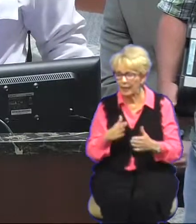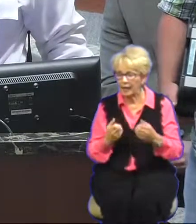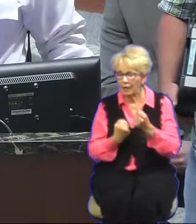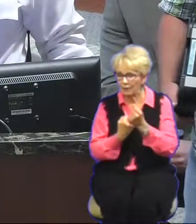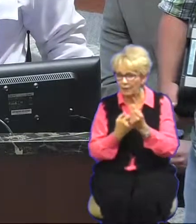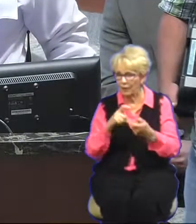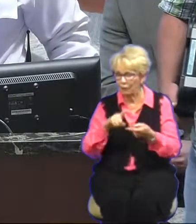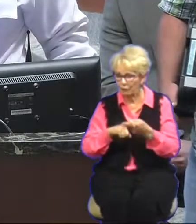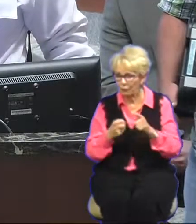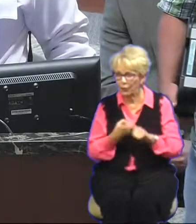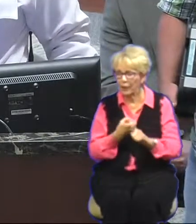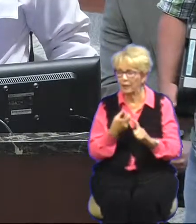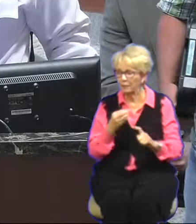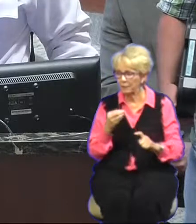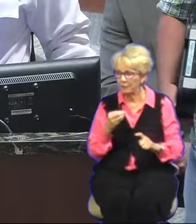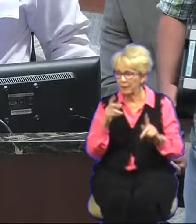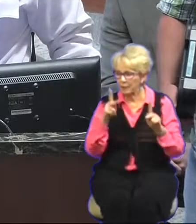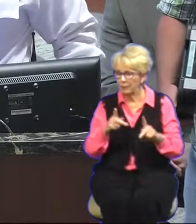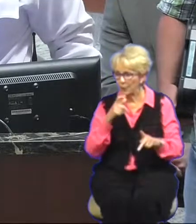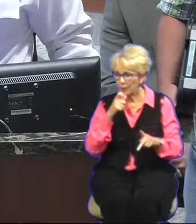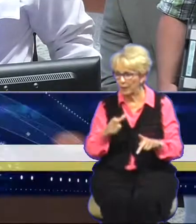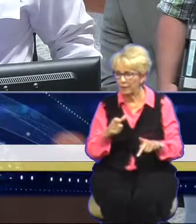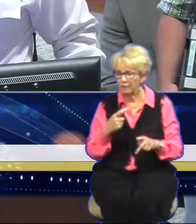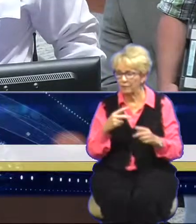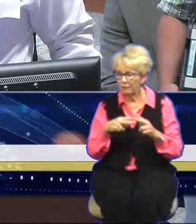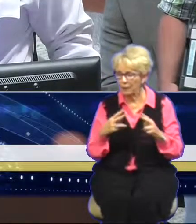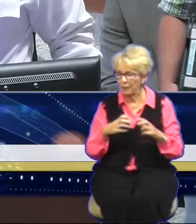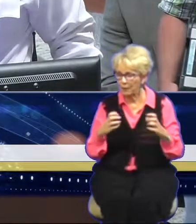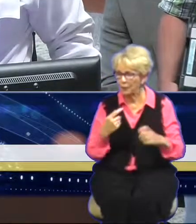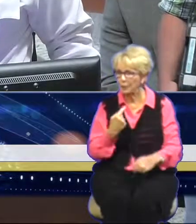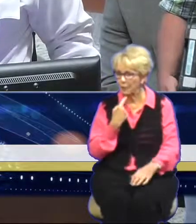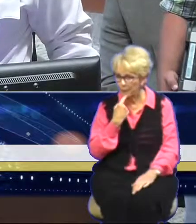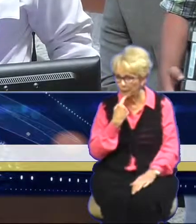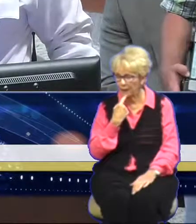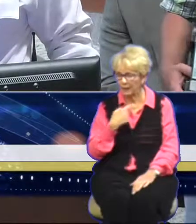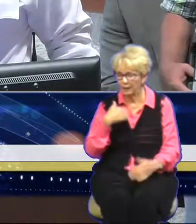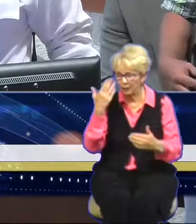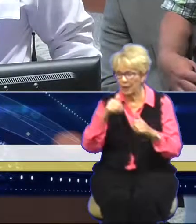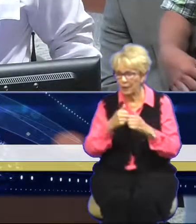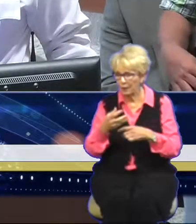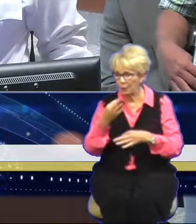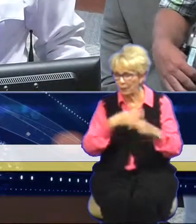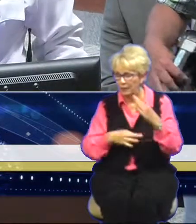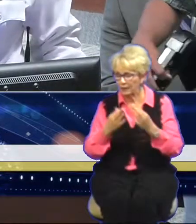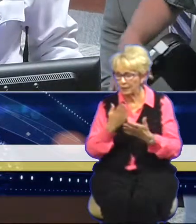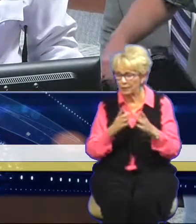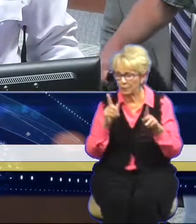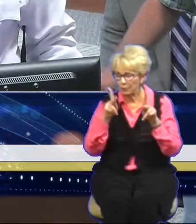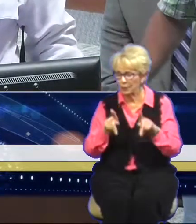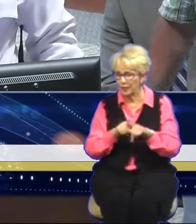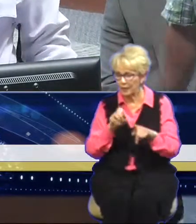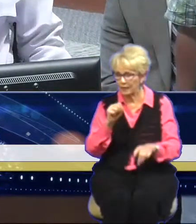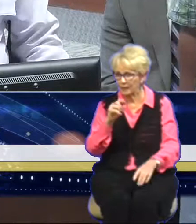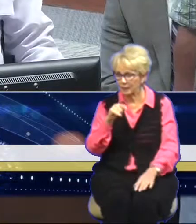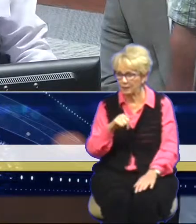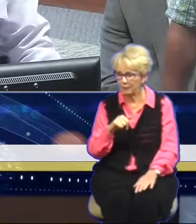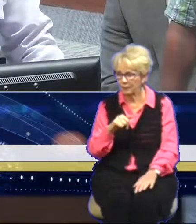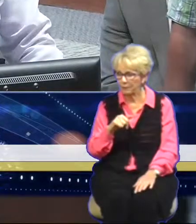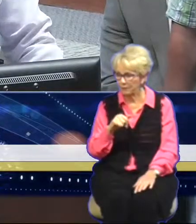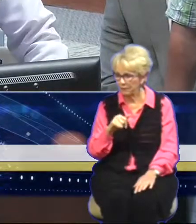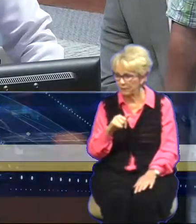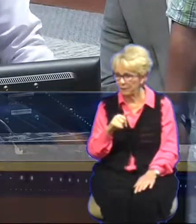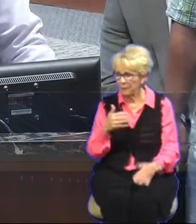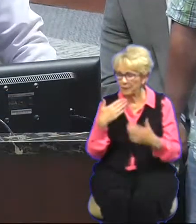and a friend, and someone that's going to be sorely missed. And I really don't know how you replace somebody like Scott. But Scott, on behalf of public